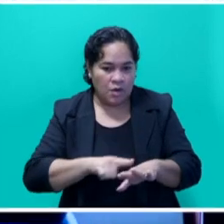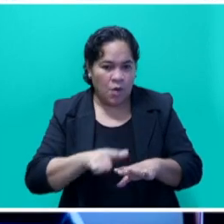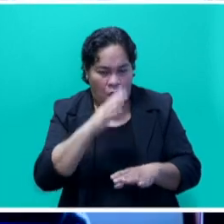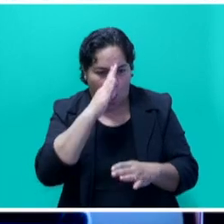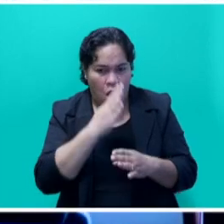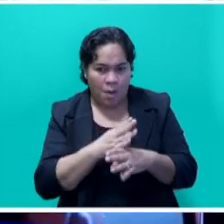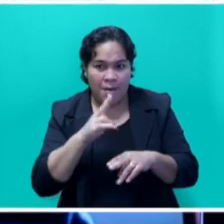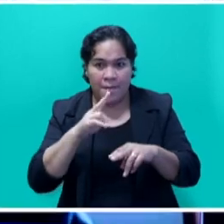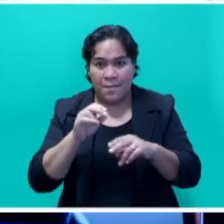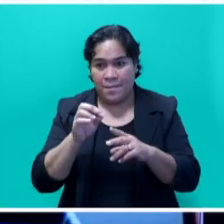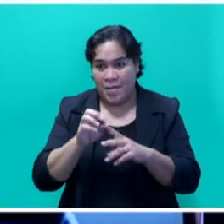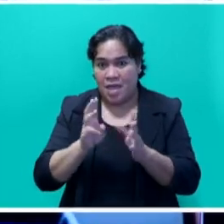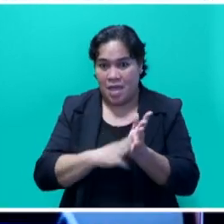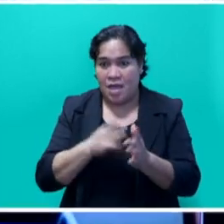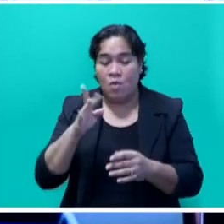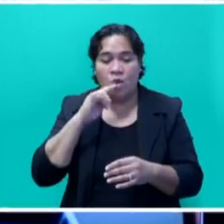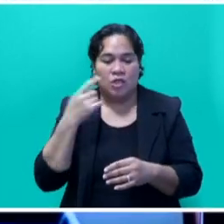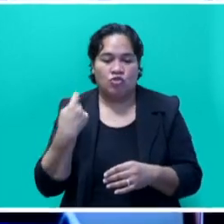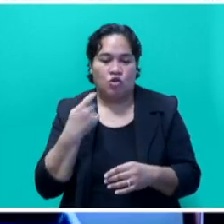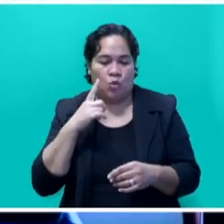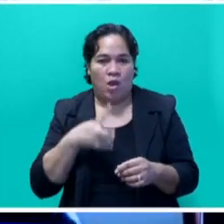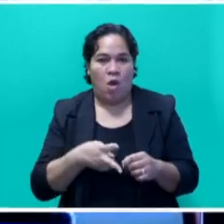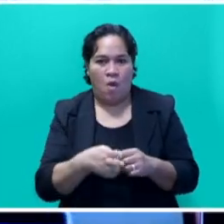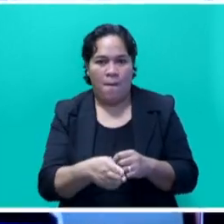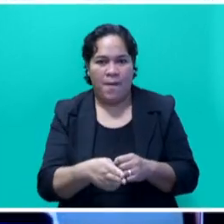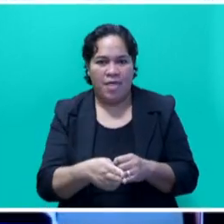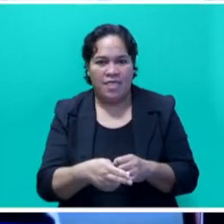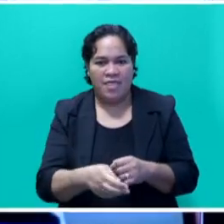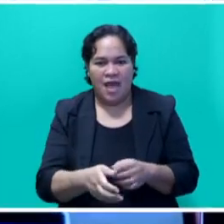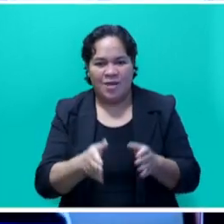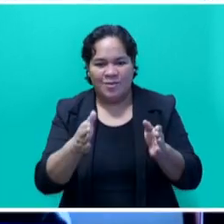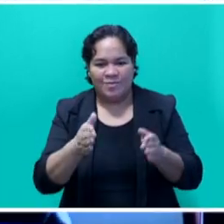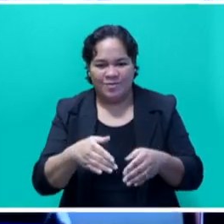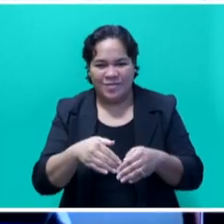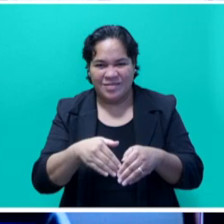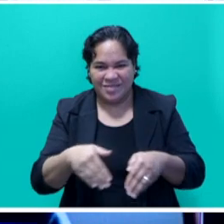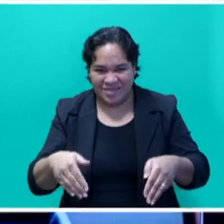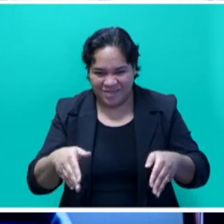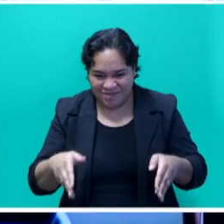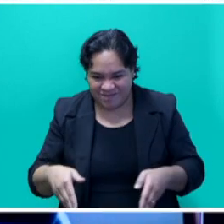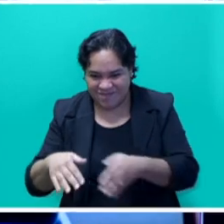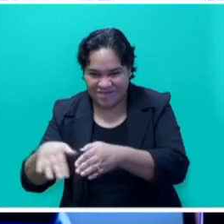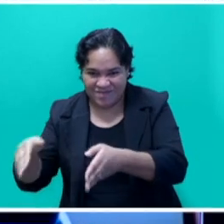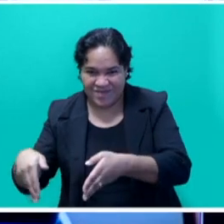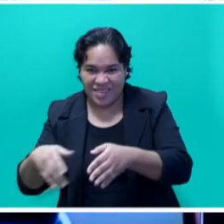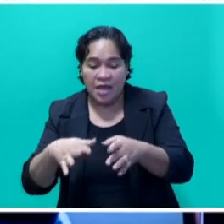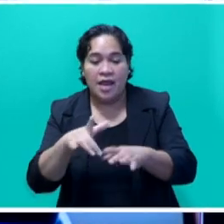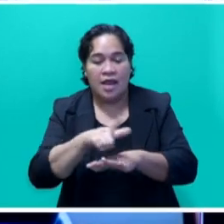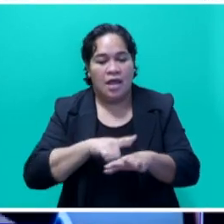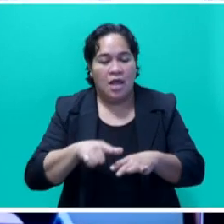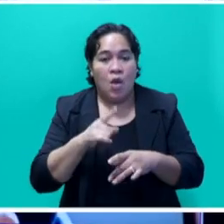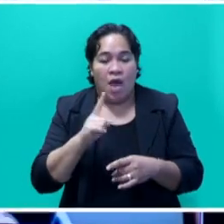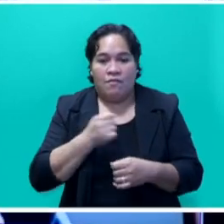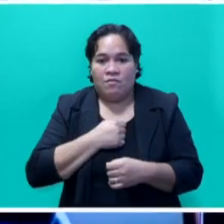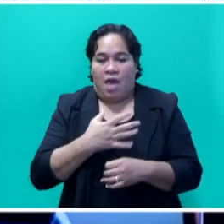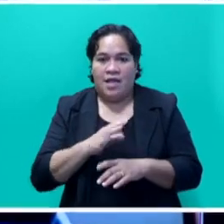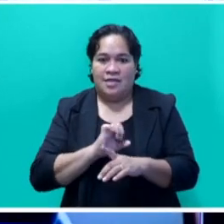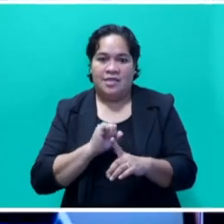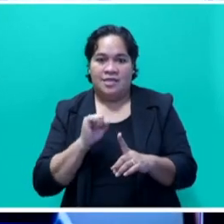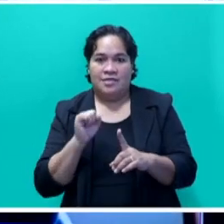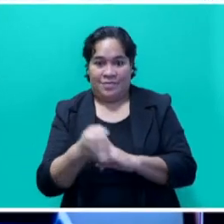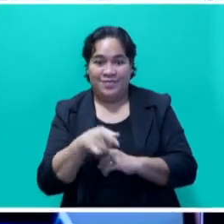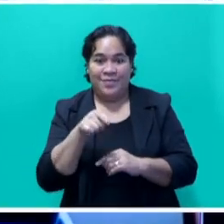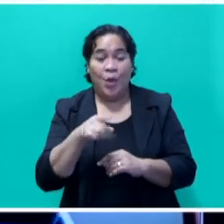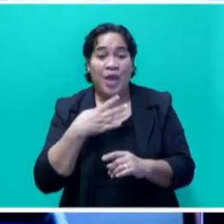very soon do the opening of that subdivision. We have an amazing situation. We've developed